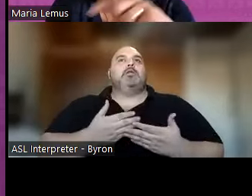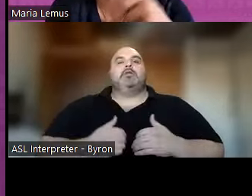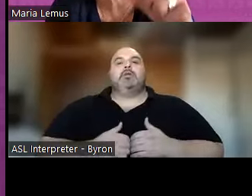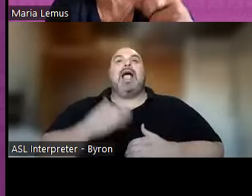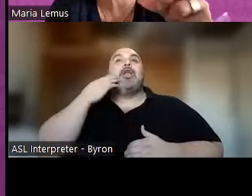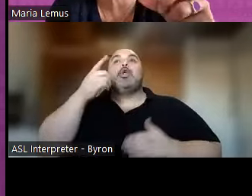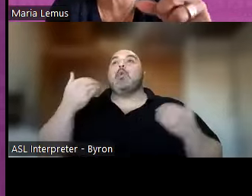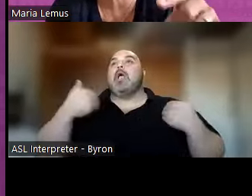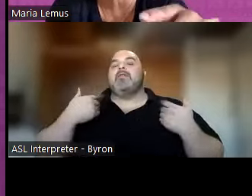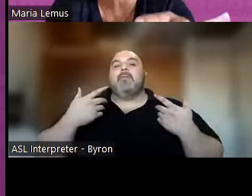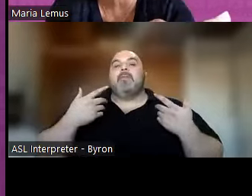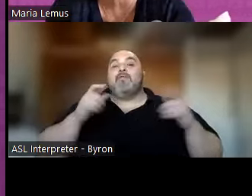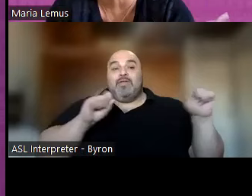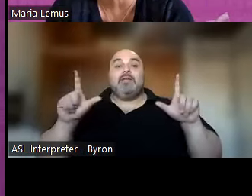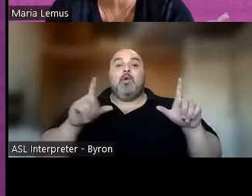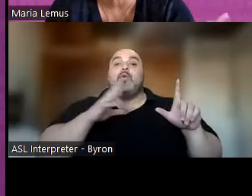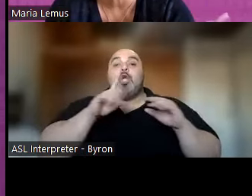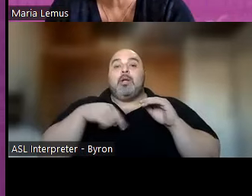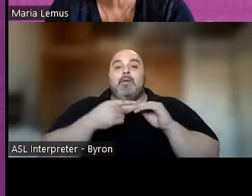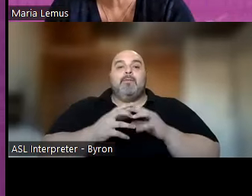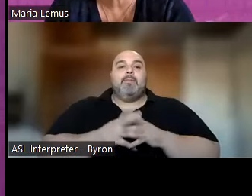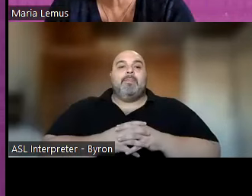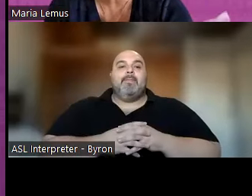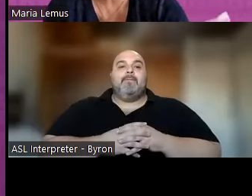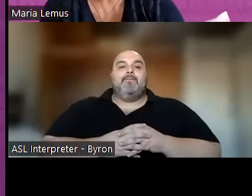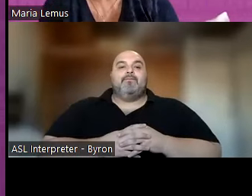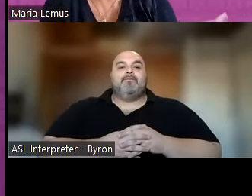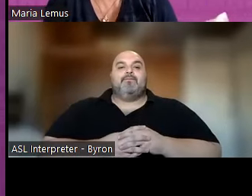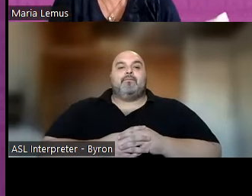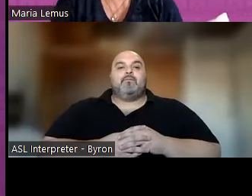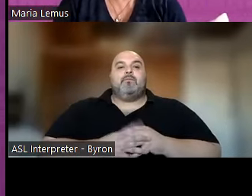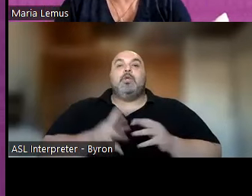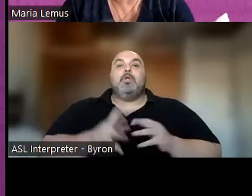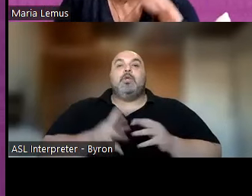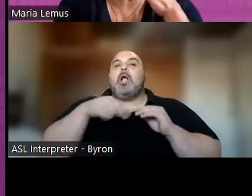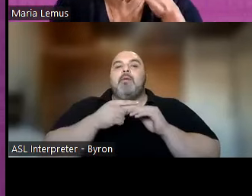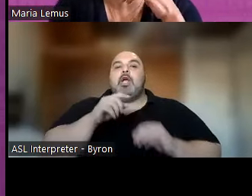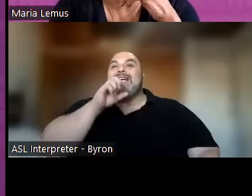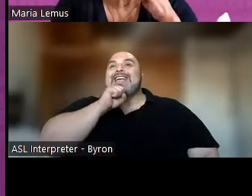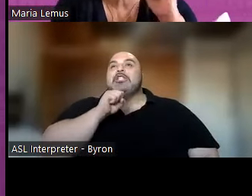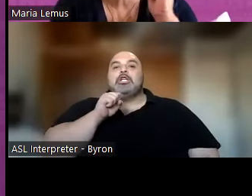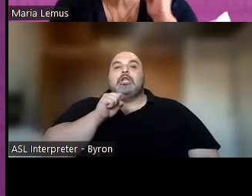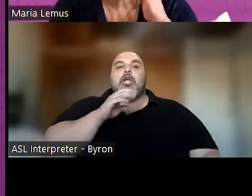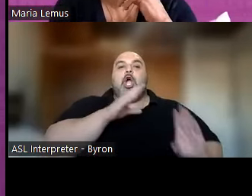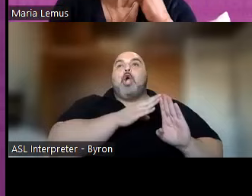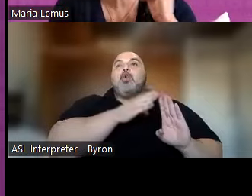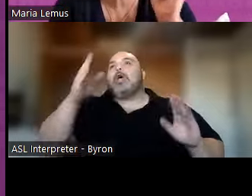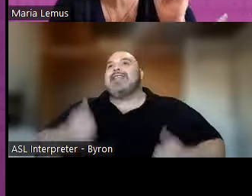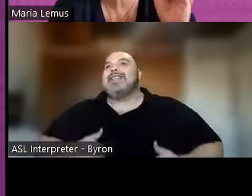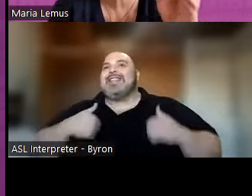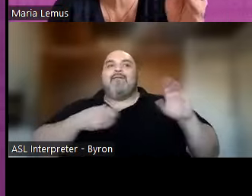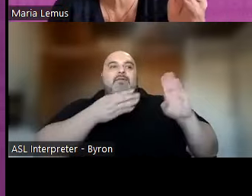a different, if you go to the next page, we'll talk about it. Here you talk about aging across the lifespan.